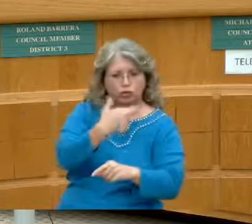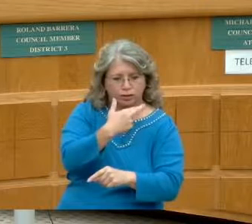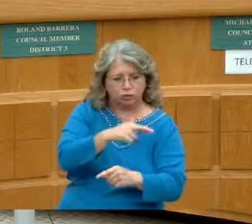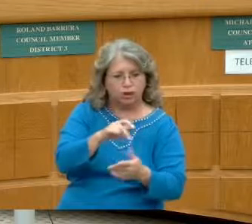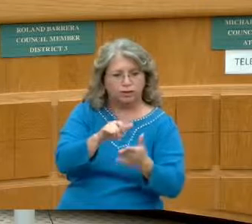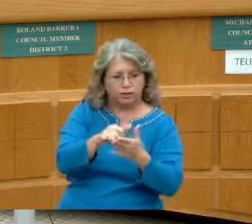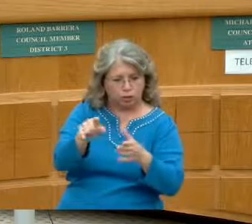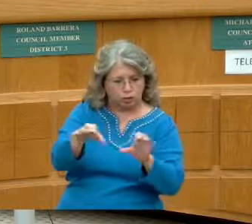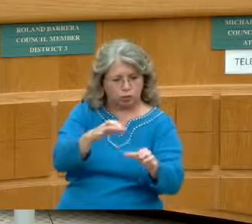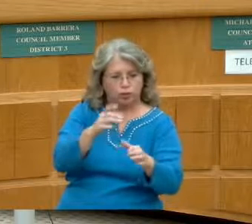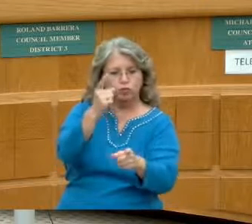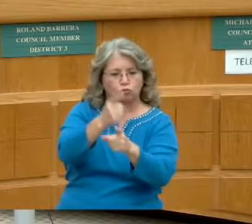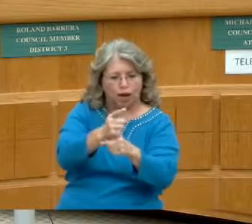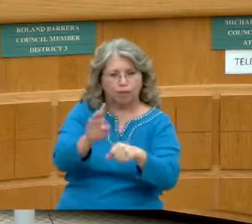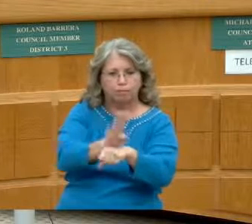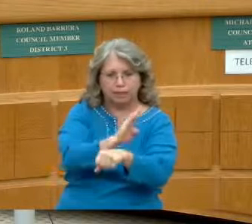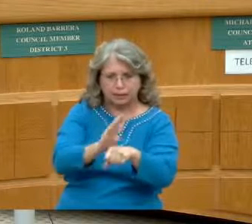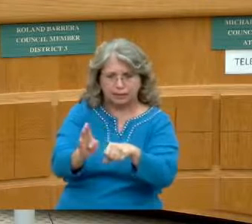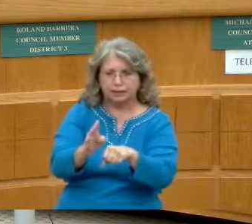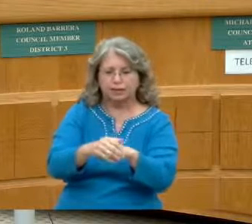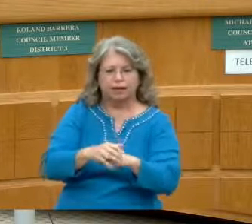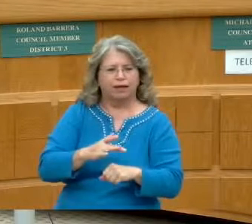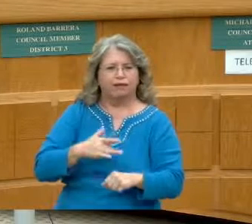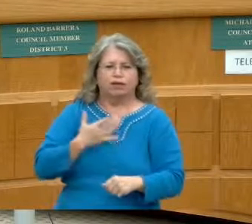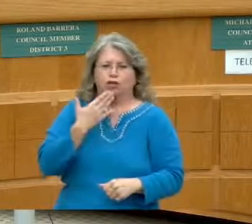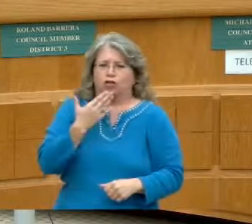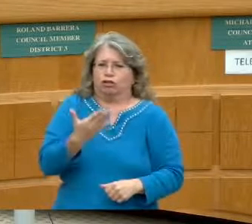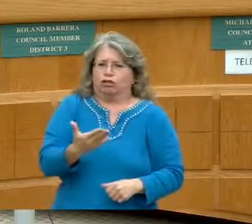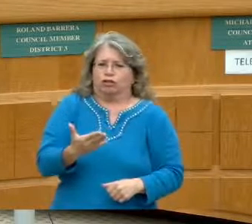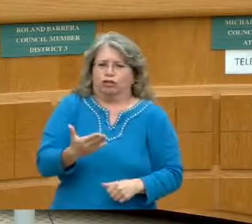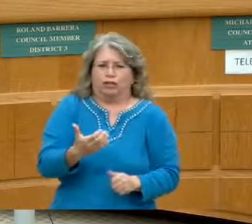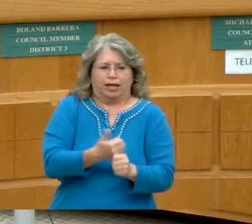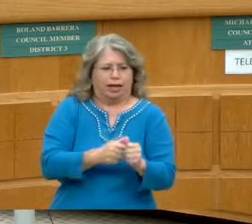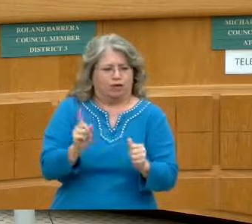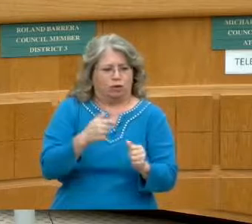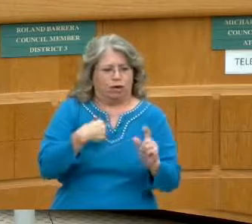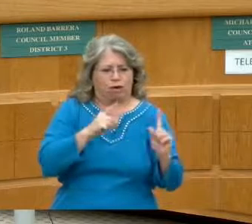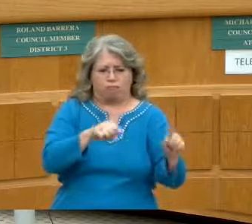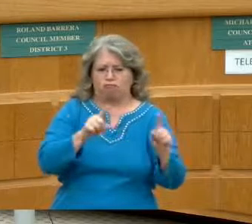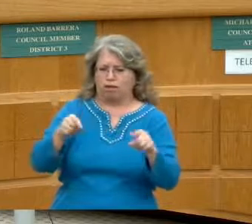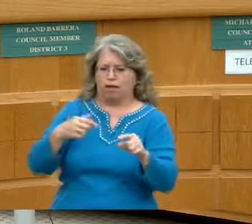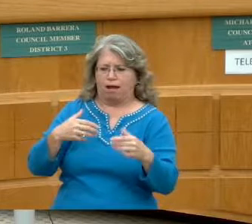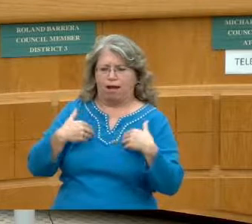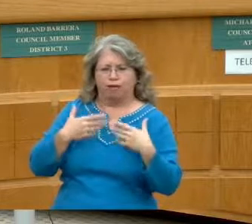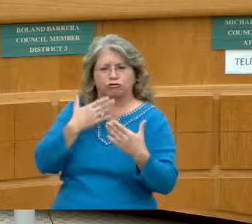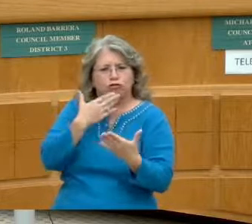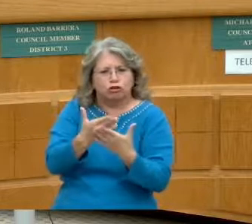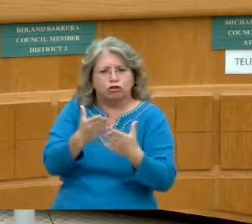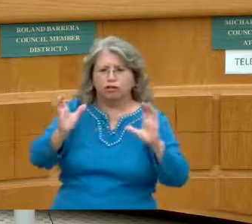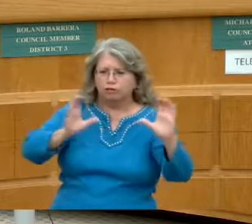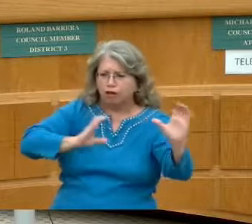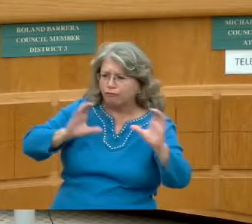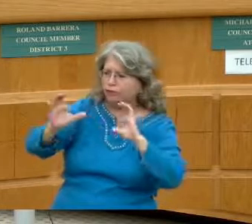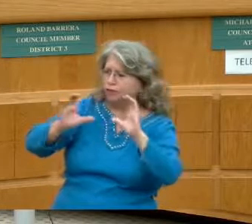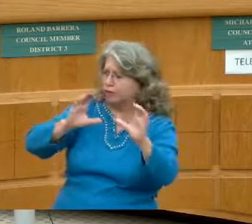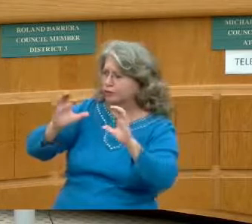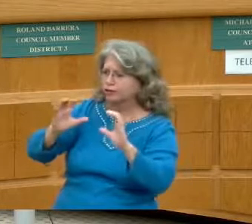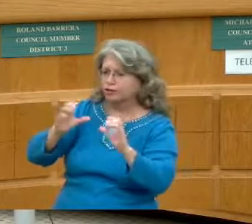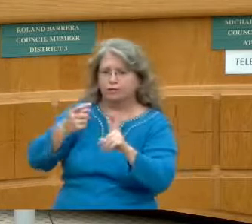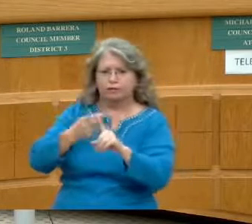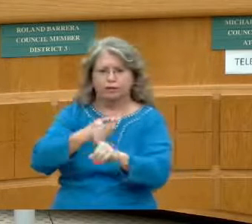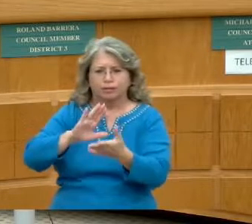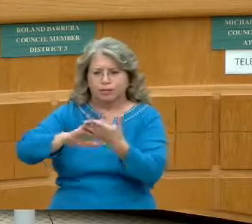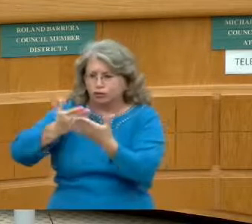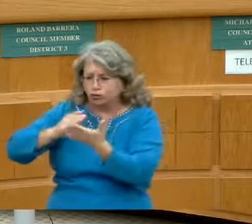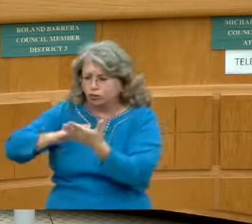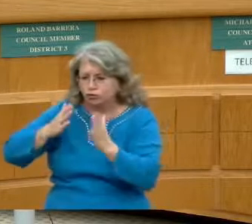do business, and it felt good. And everywhere I went, I engaged in robust discussion and conversation. From chefs to